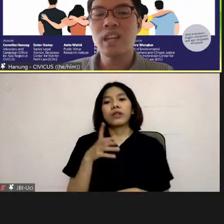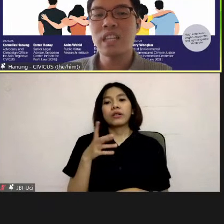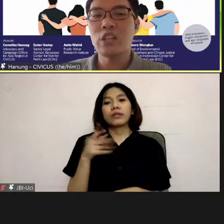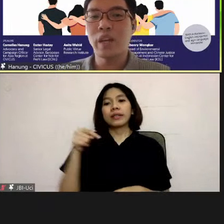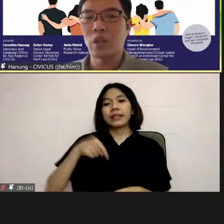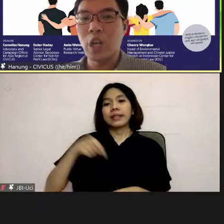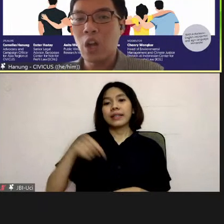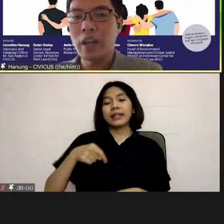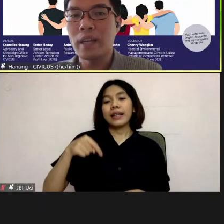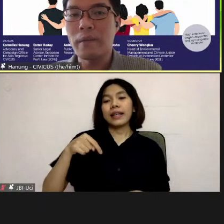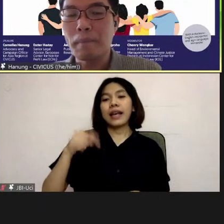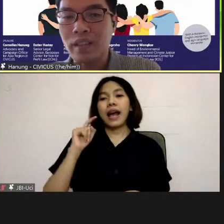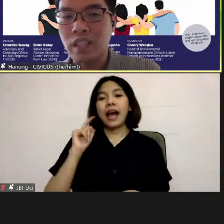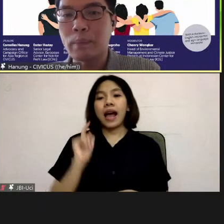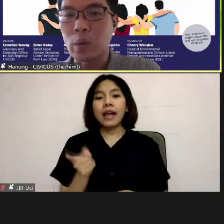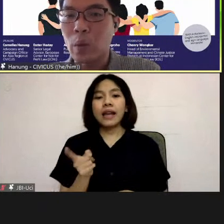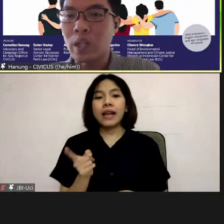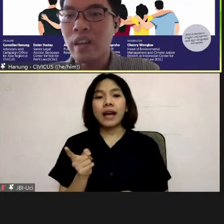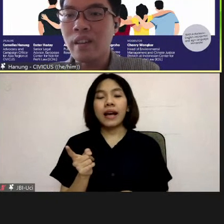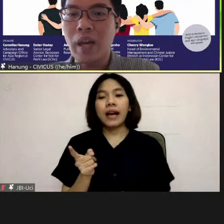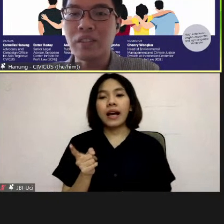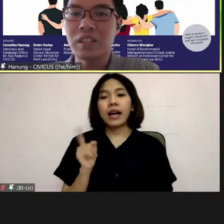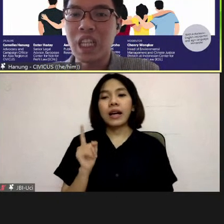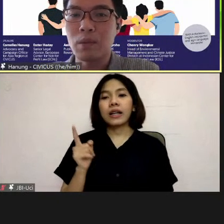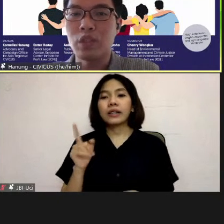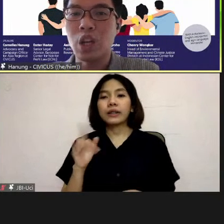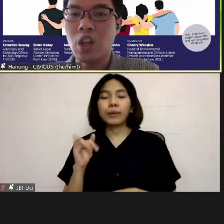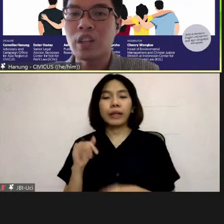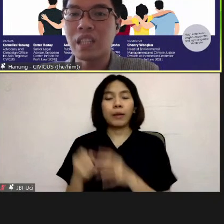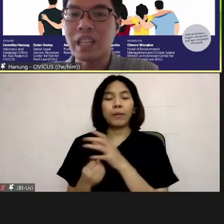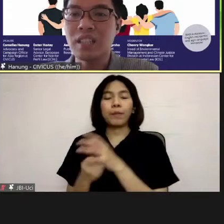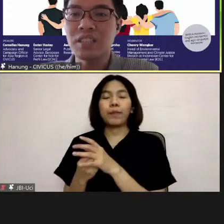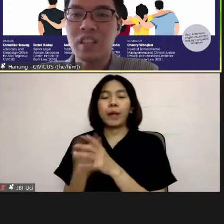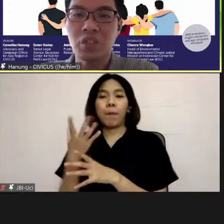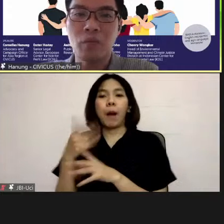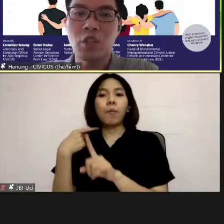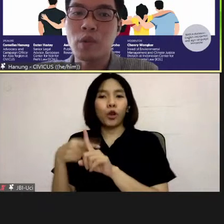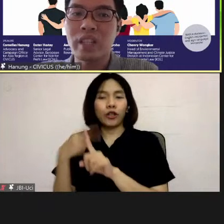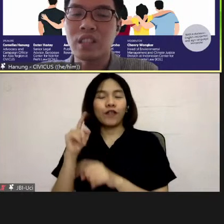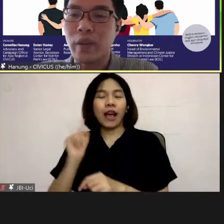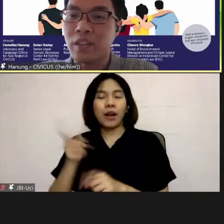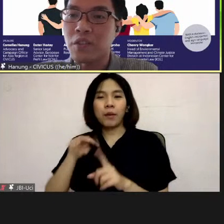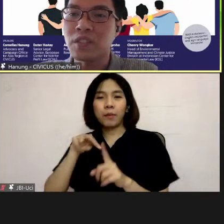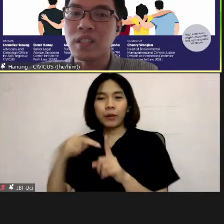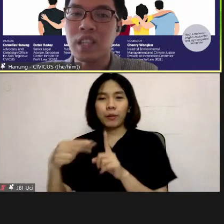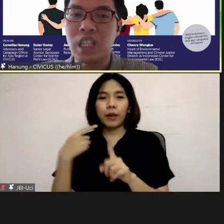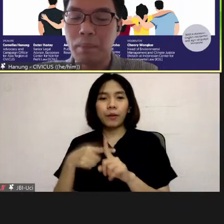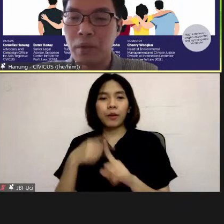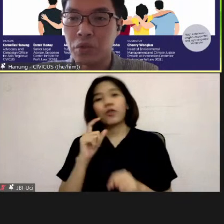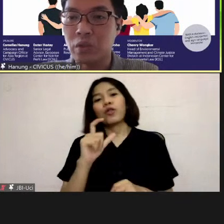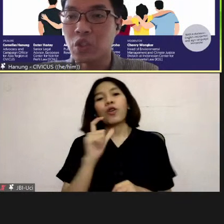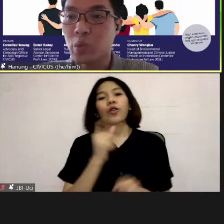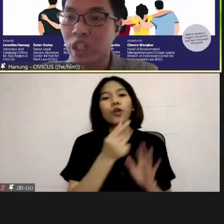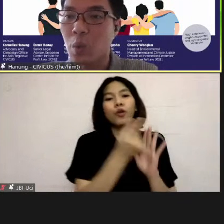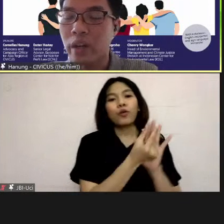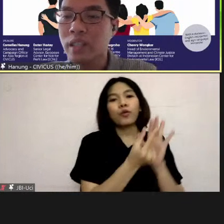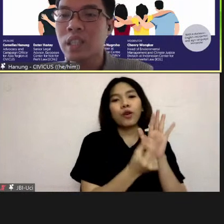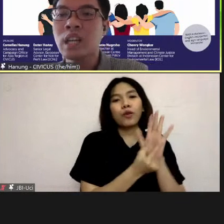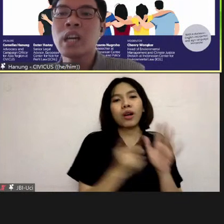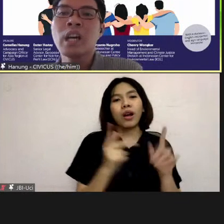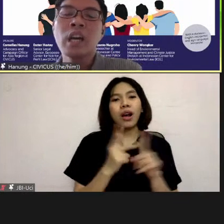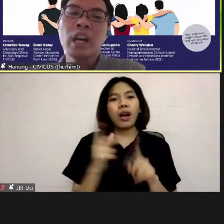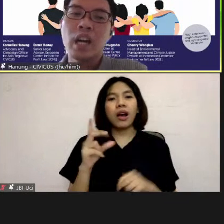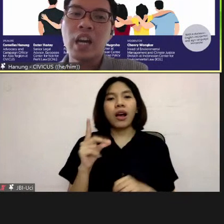rights defender law passed in Mongolia under the name of the Law on the Legal Status of Human Rights Defenders in April